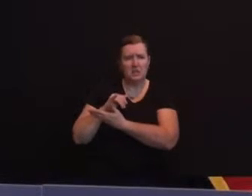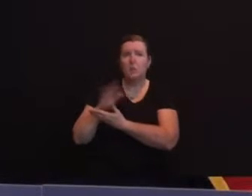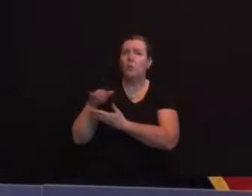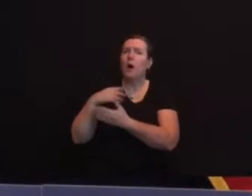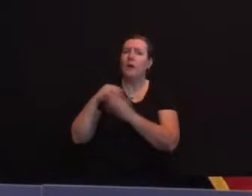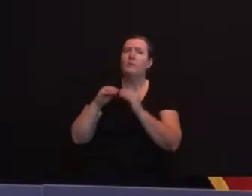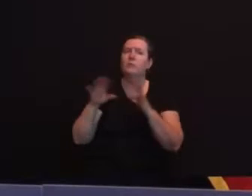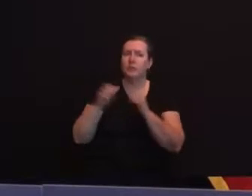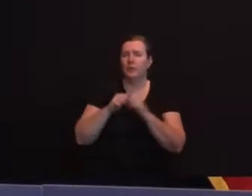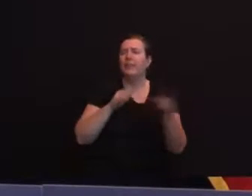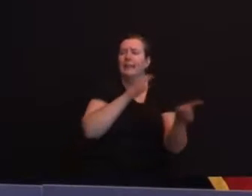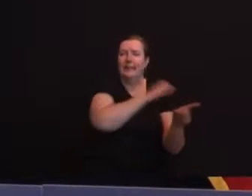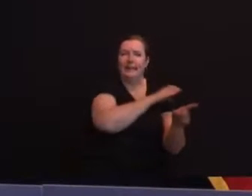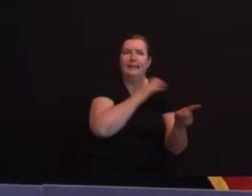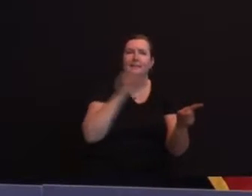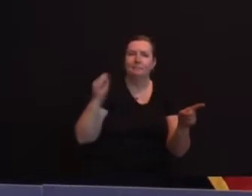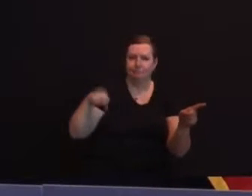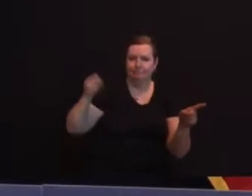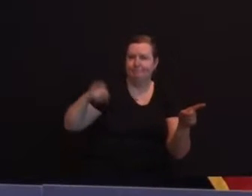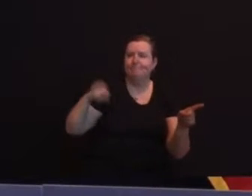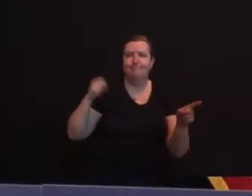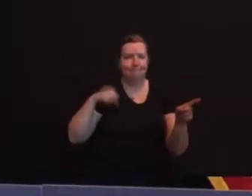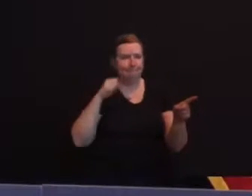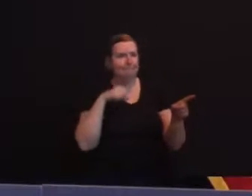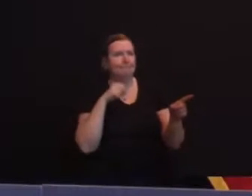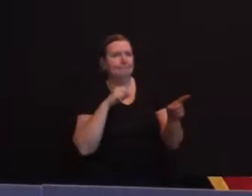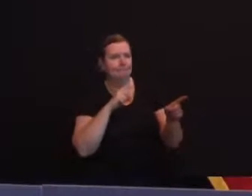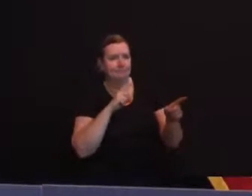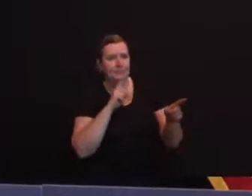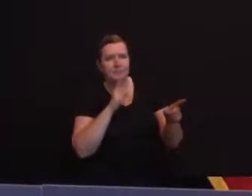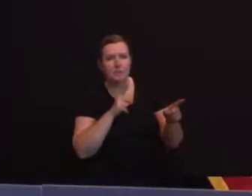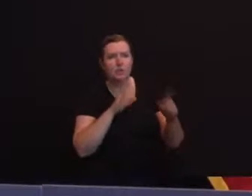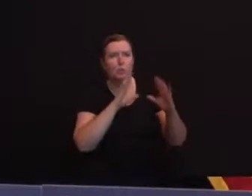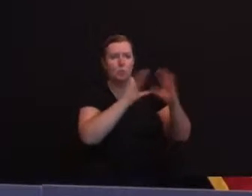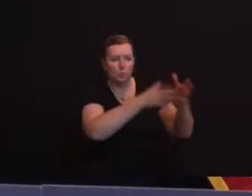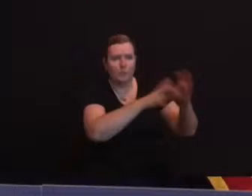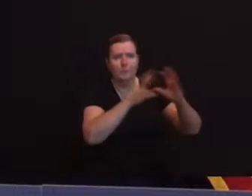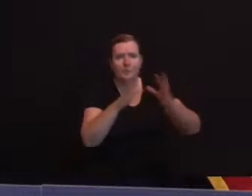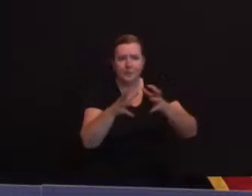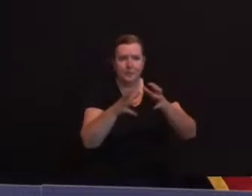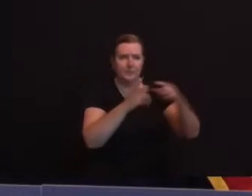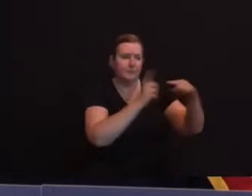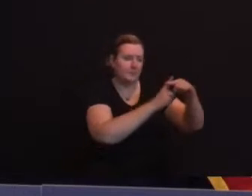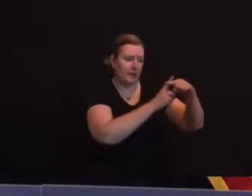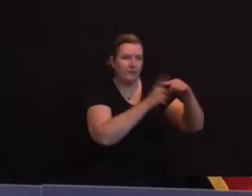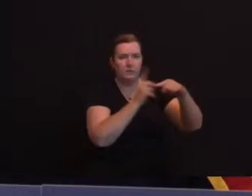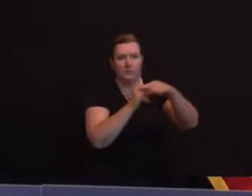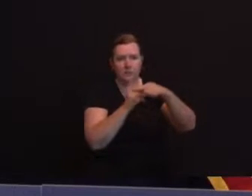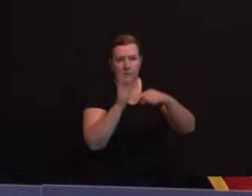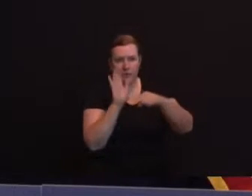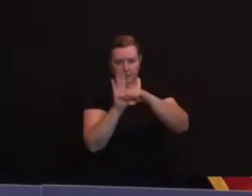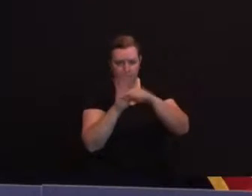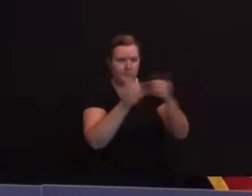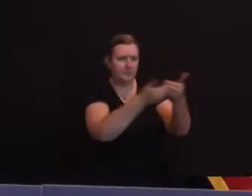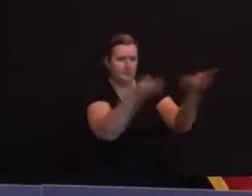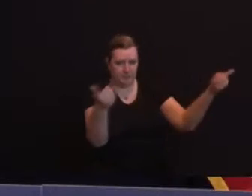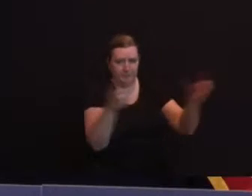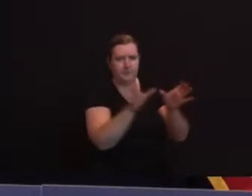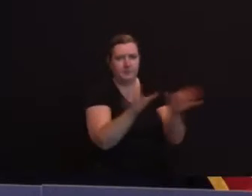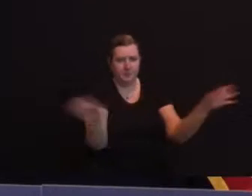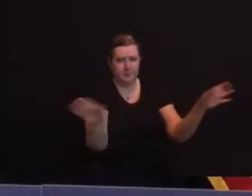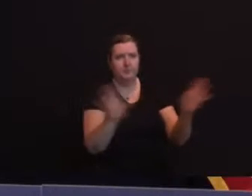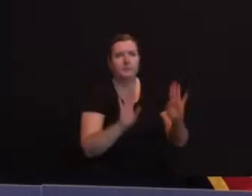Clinic to make sure that they're cohorting appropriately. The requirements